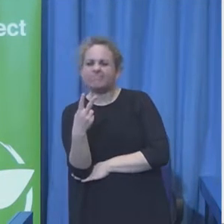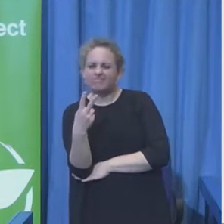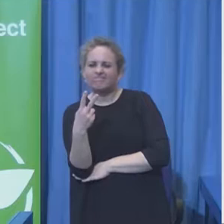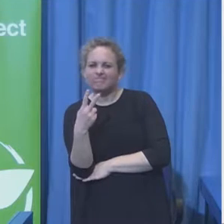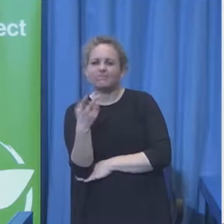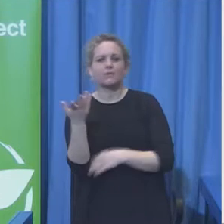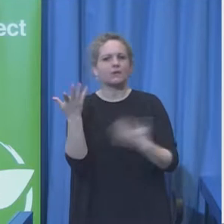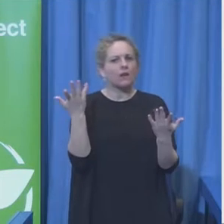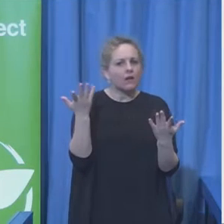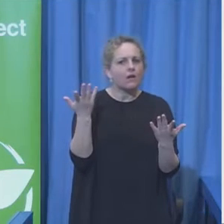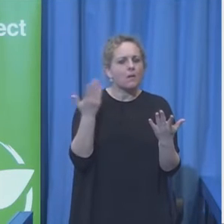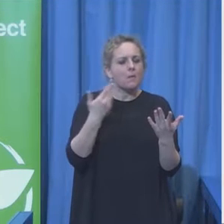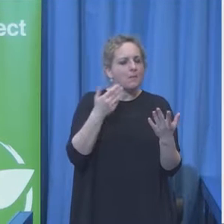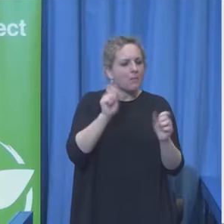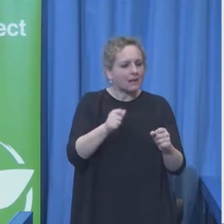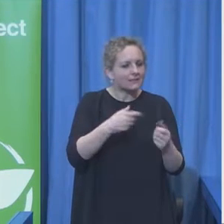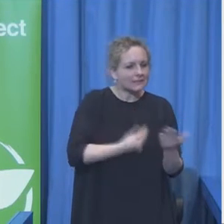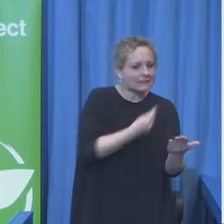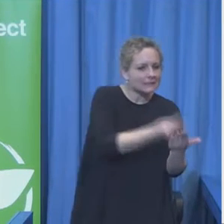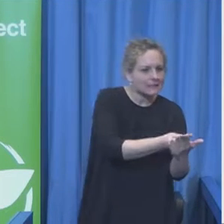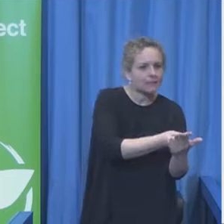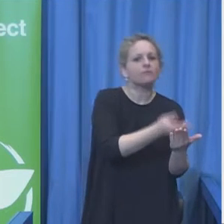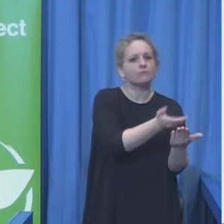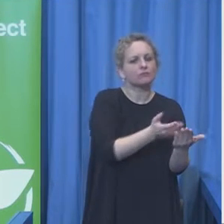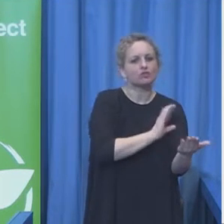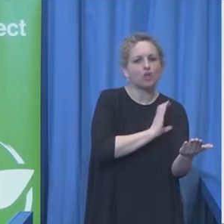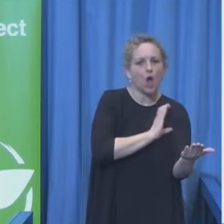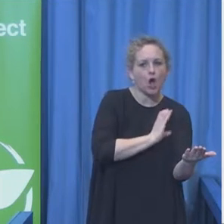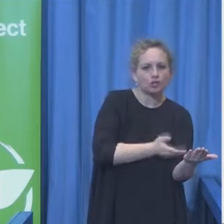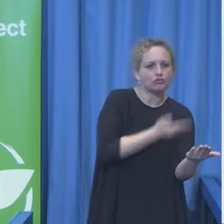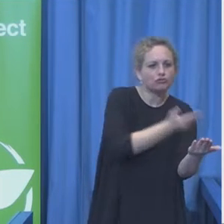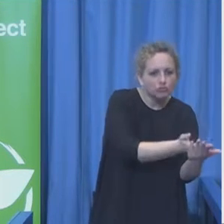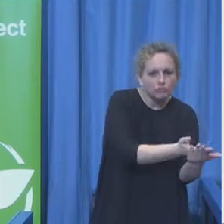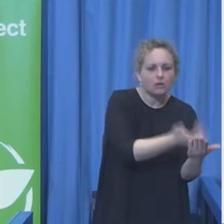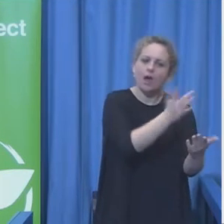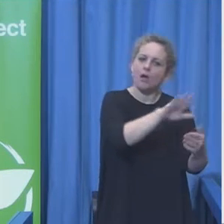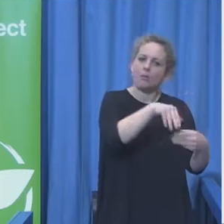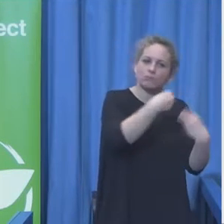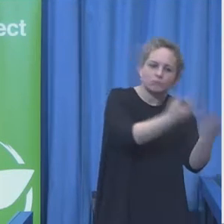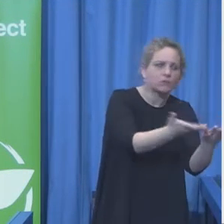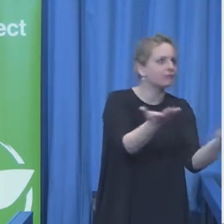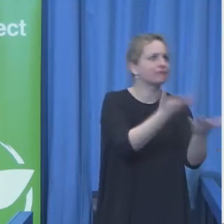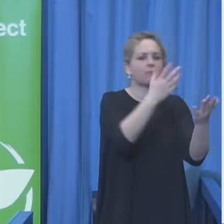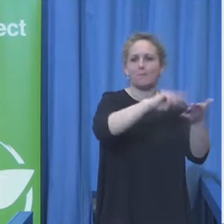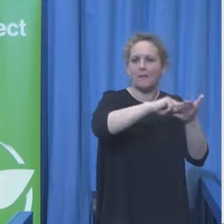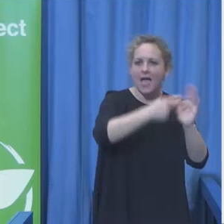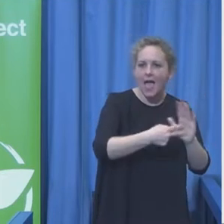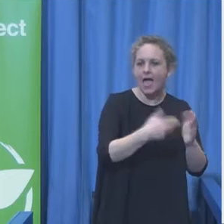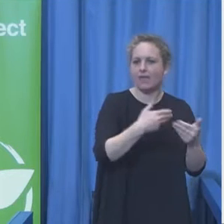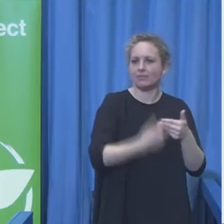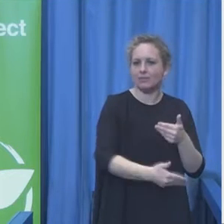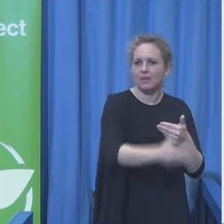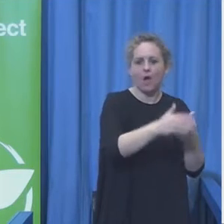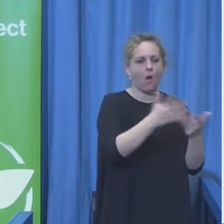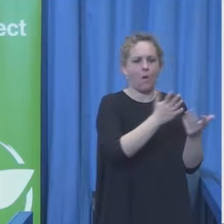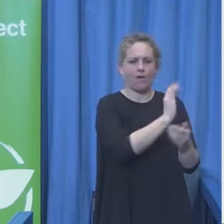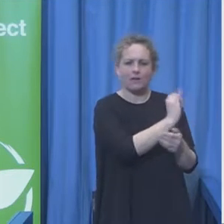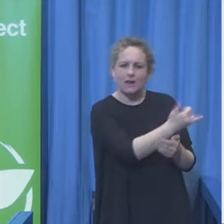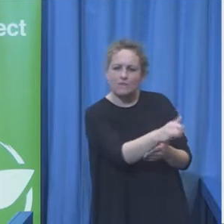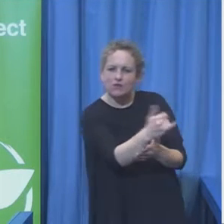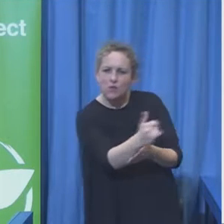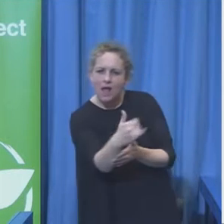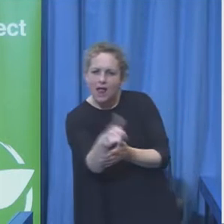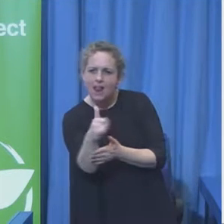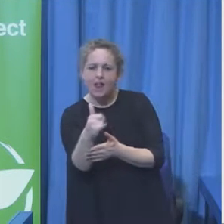entrepreneurship, leading to economic self-sufficiency and independent living for adults with disabilities. There's really a lack of inclusive vocational training, as